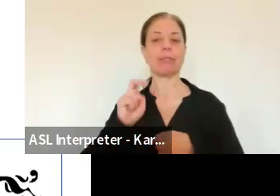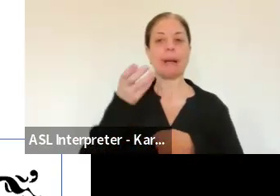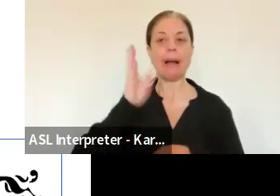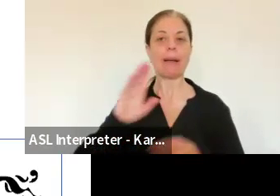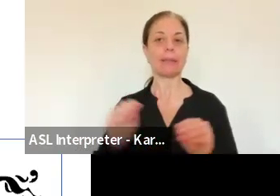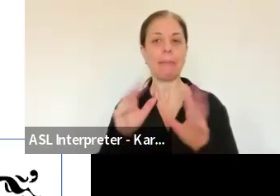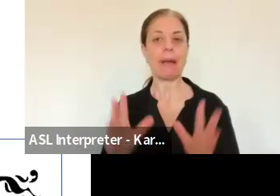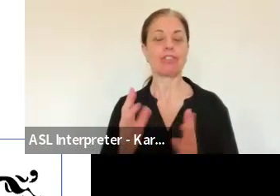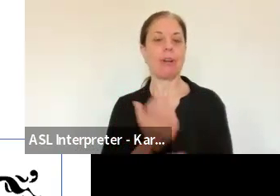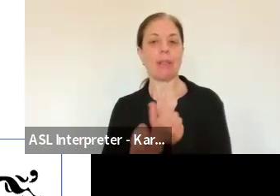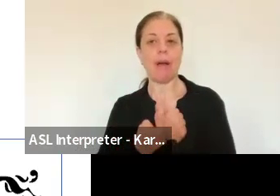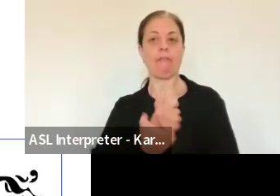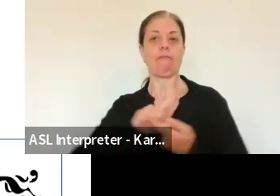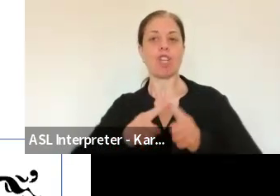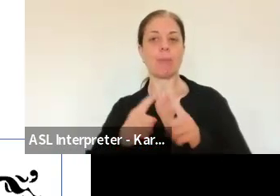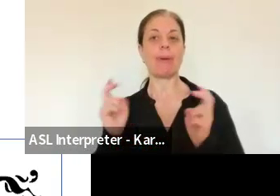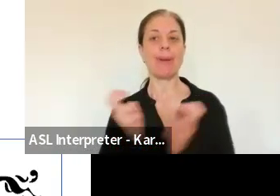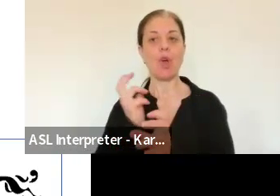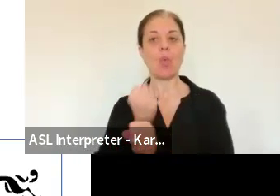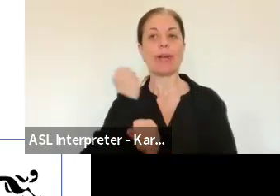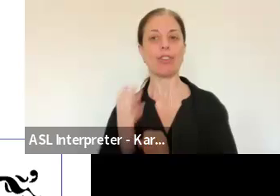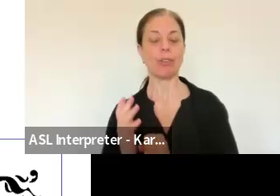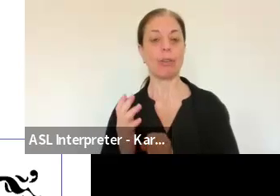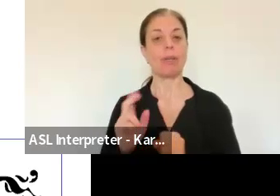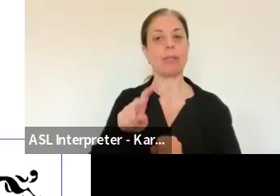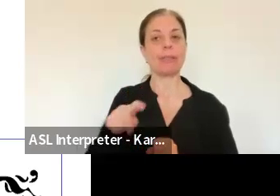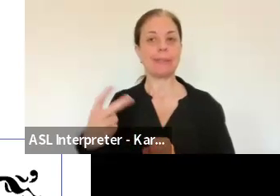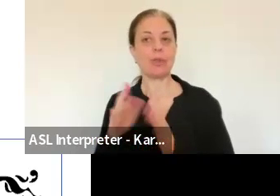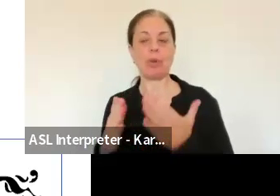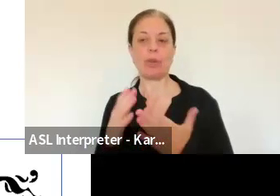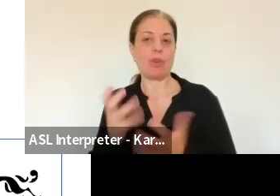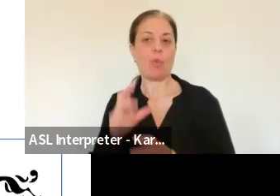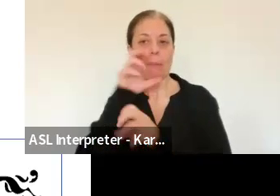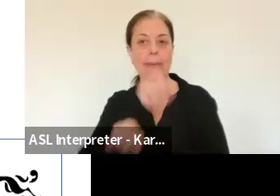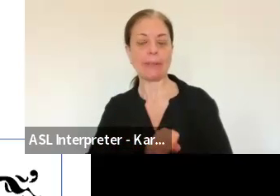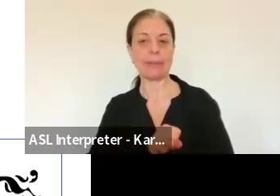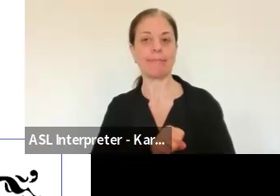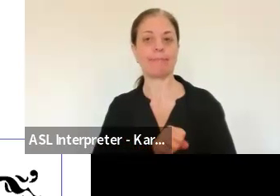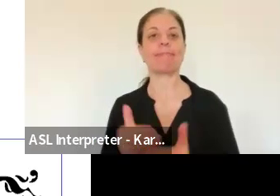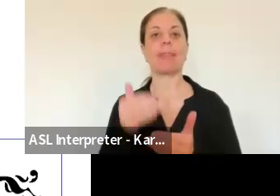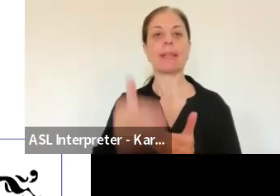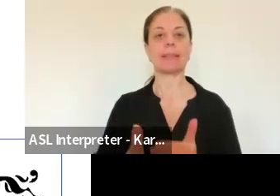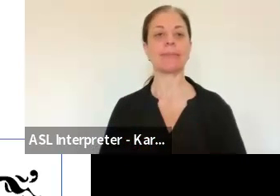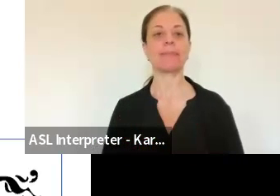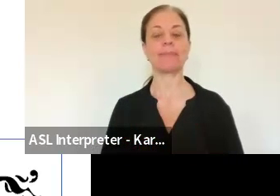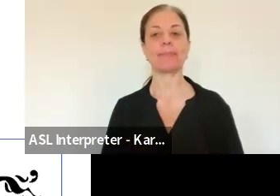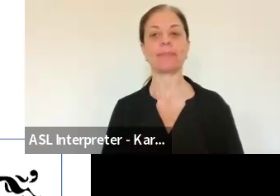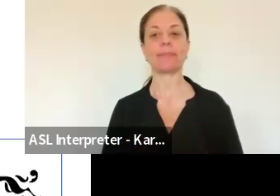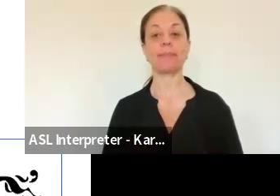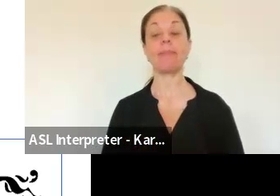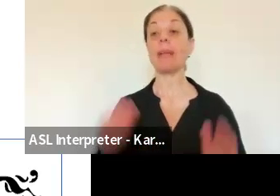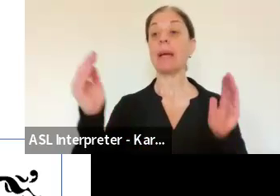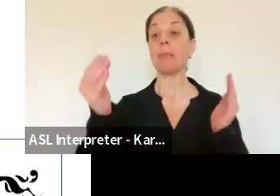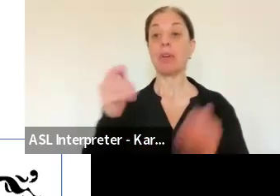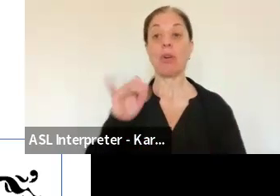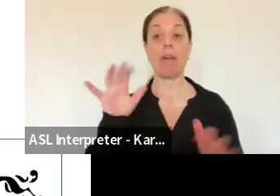and heartwarming love and friendship, a winner. This is one sequel that you won't want to miss. Next. The Mirror